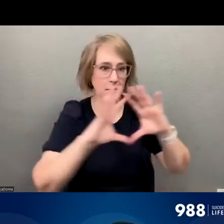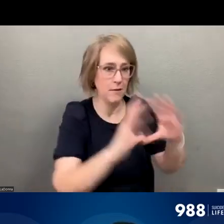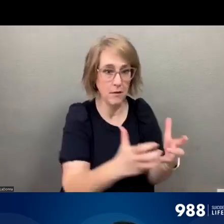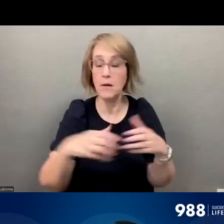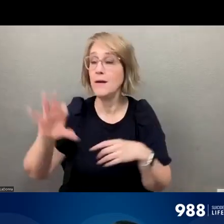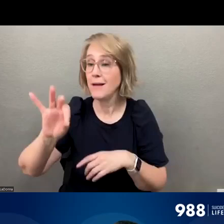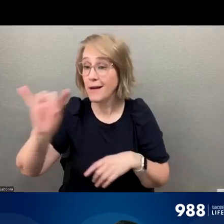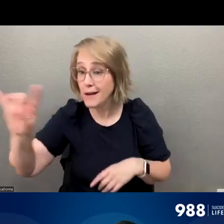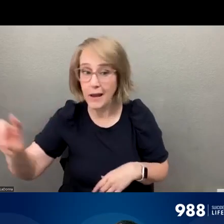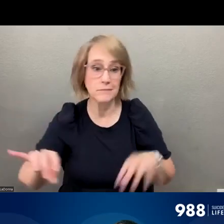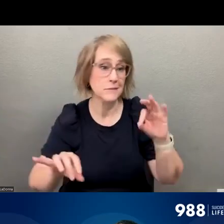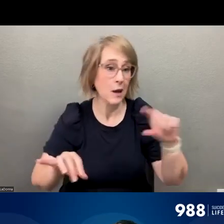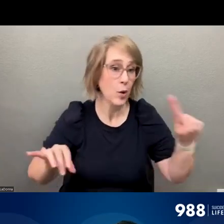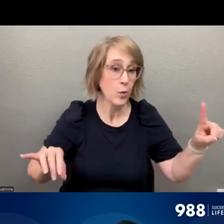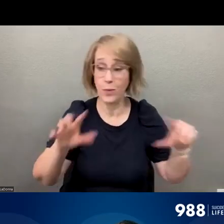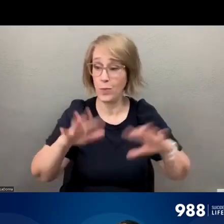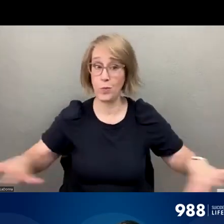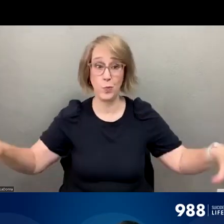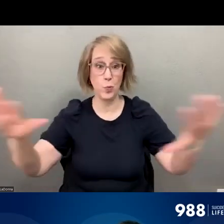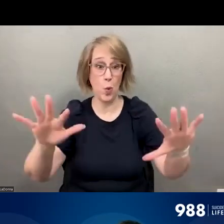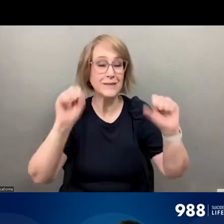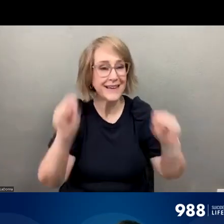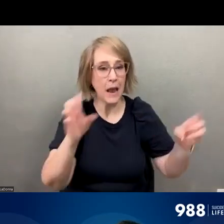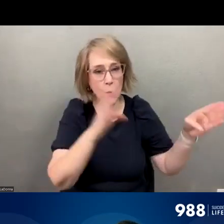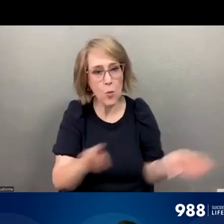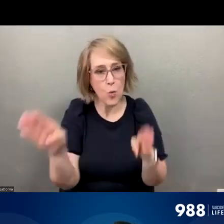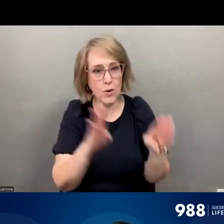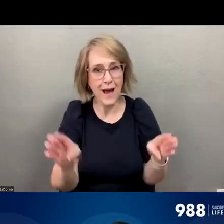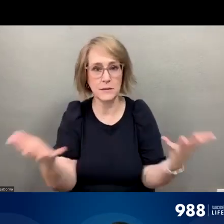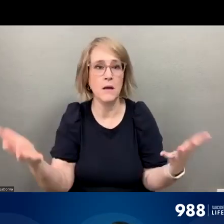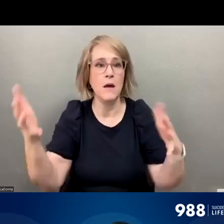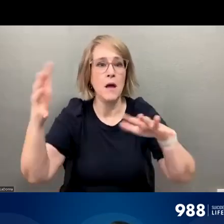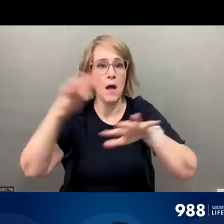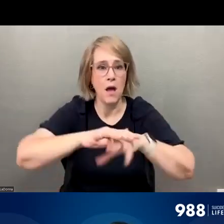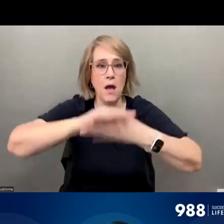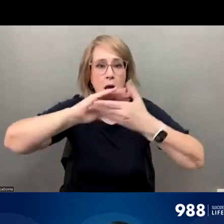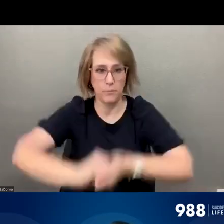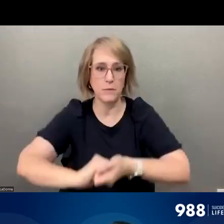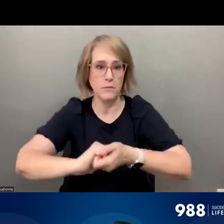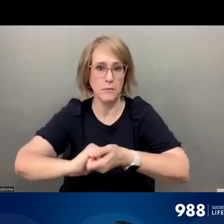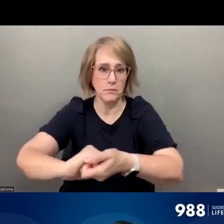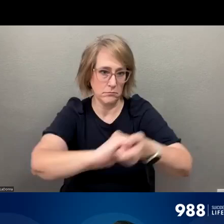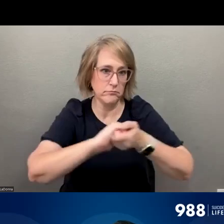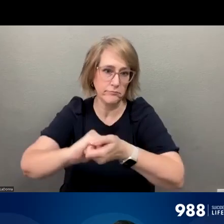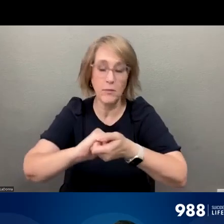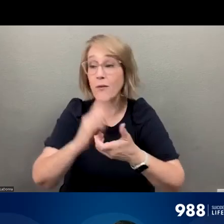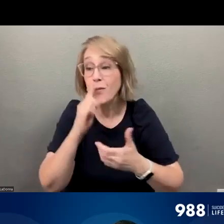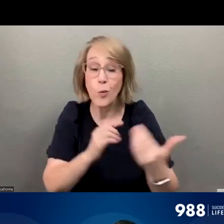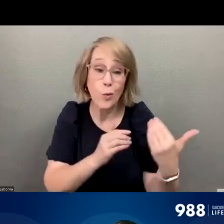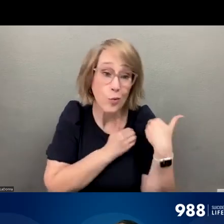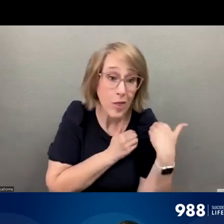country and around the country can organize and coordinate with partners to consider risk and liability